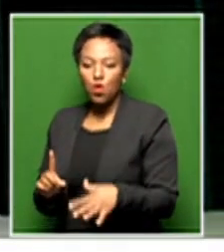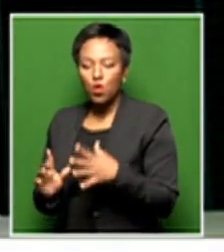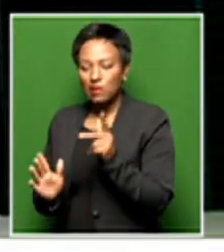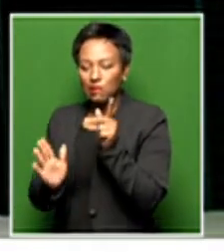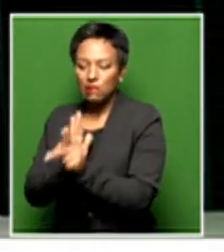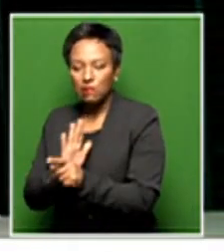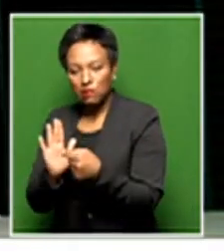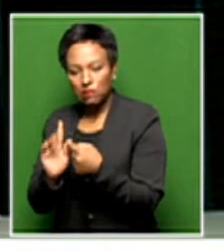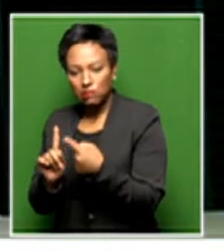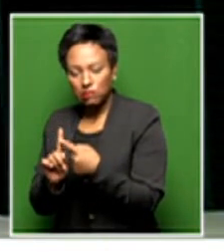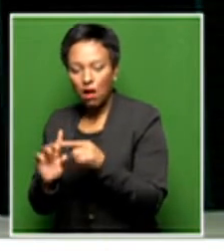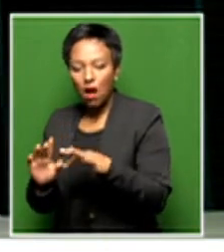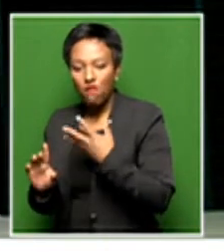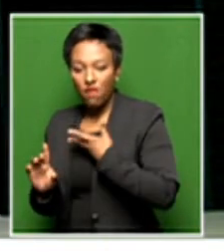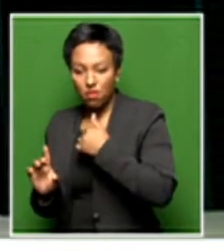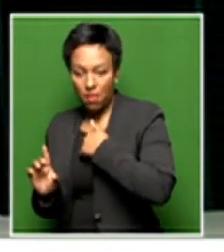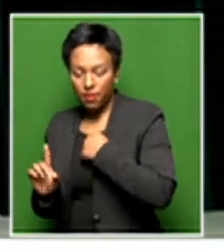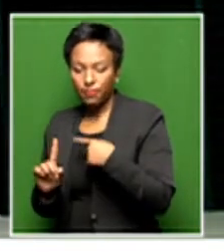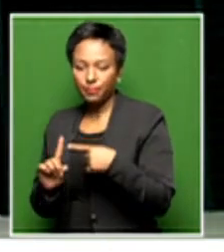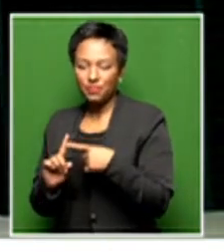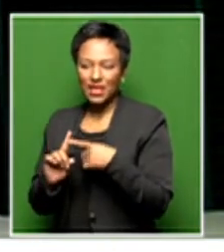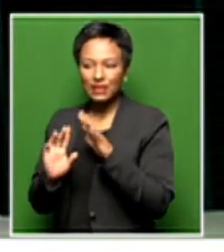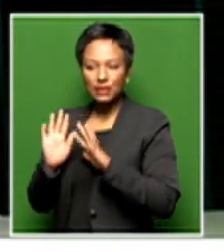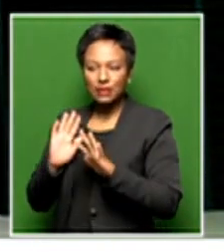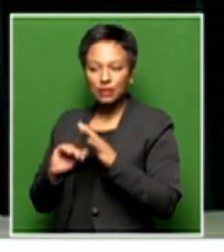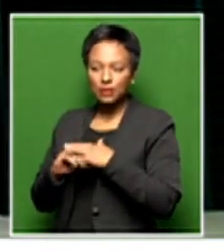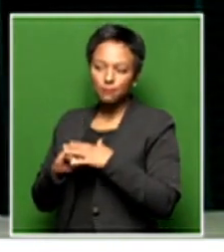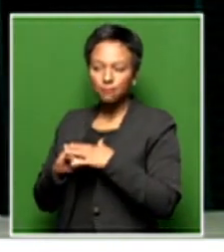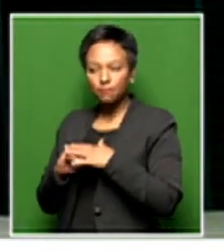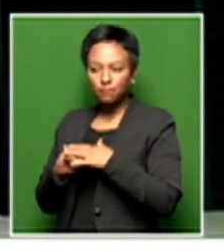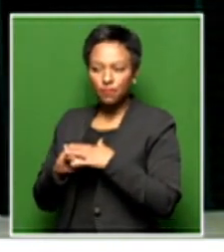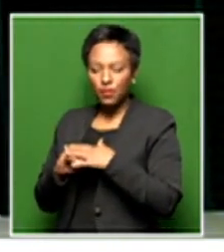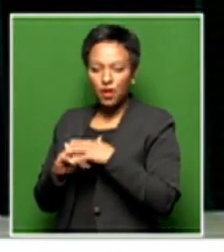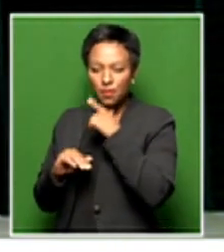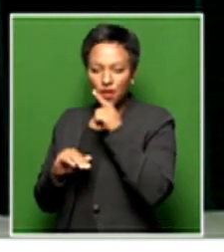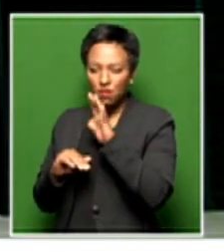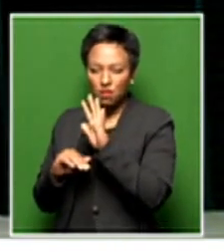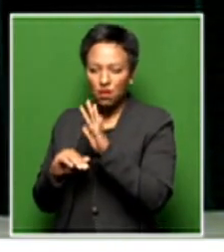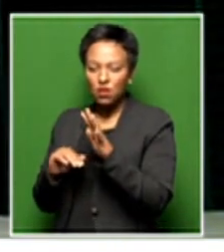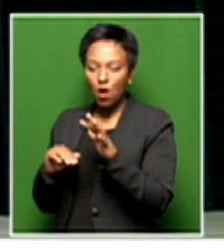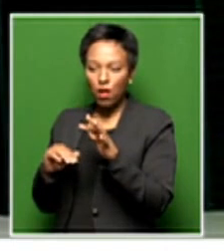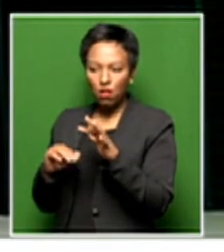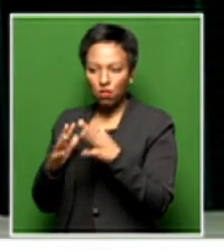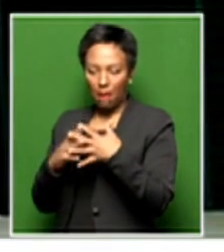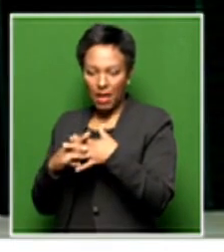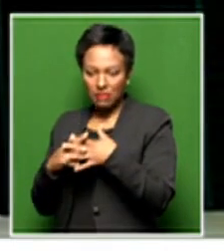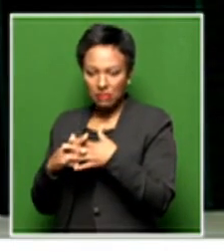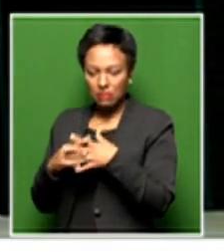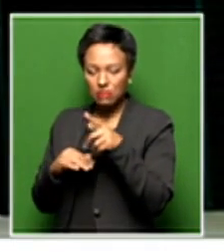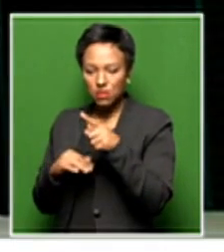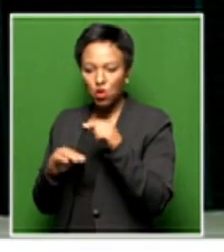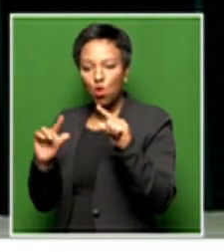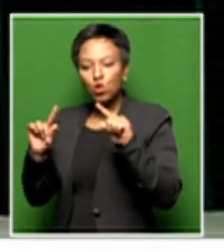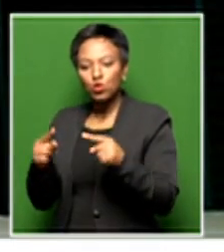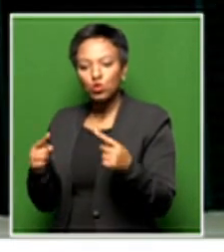was killed, and I just took a step back. I'm like, no, I'm not going to totally sing about that. I'm going to mix it up. So the song is about,